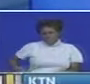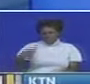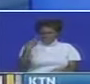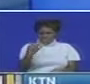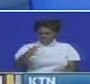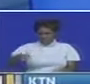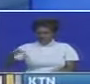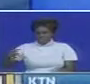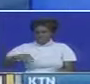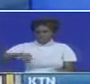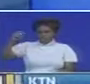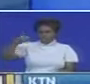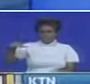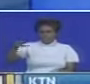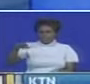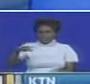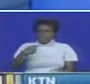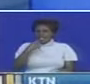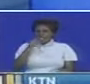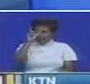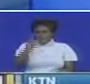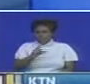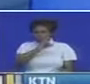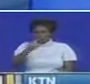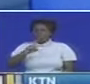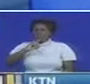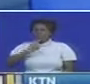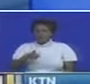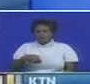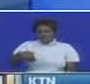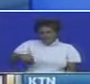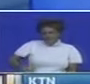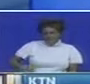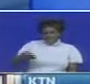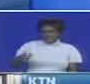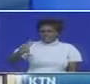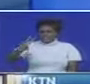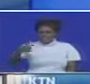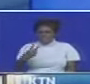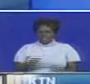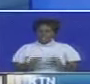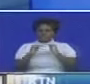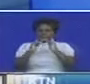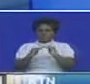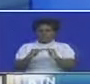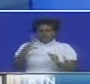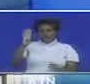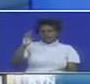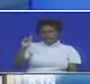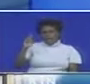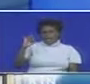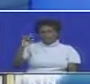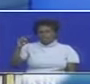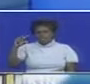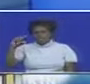within the North Rift. The Kenya Red Cross Society has warned of the drought that is in its second stage in Baringo,